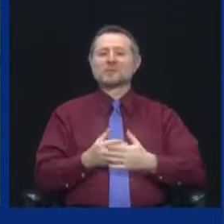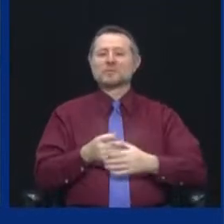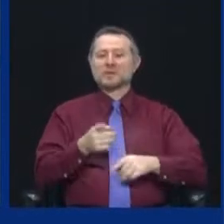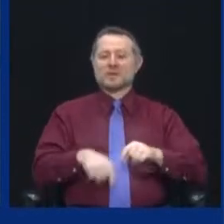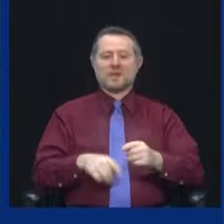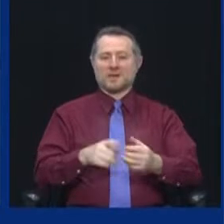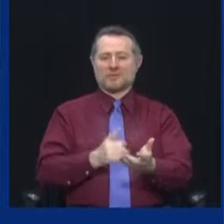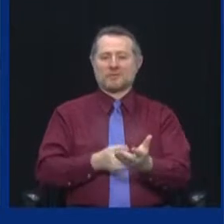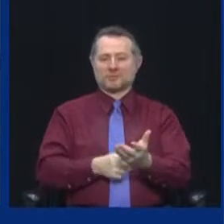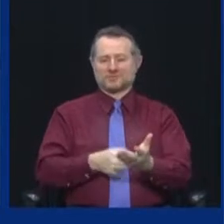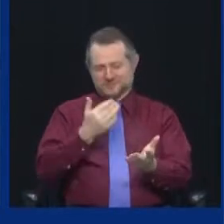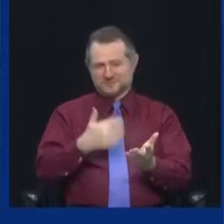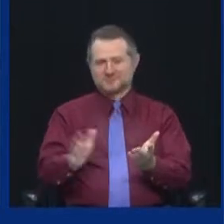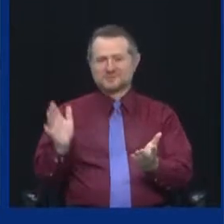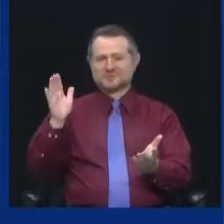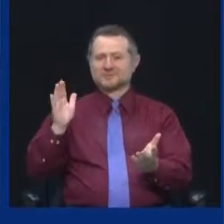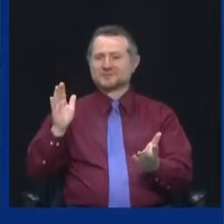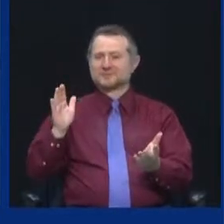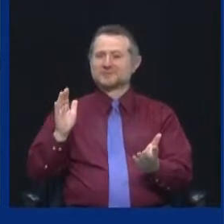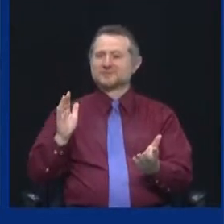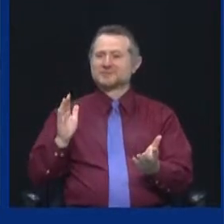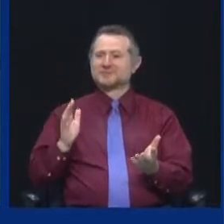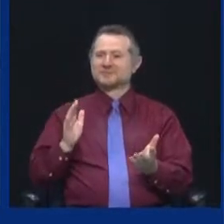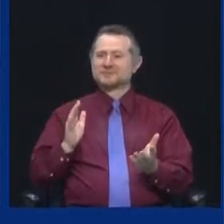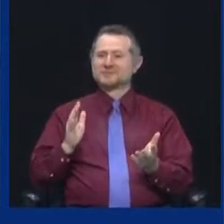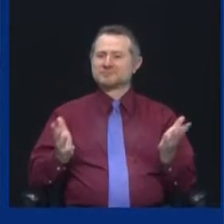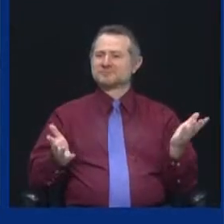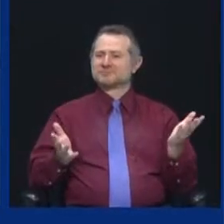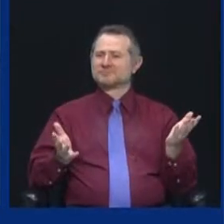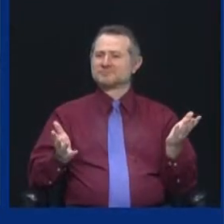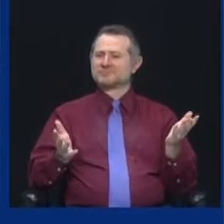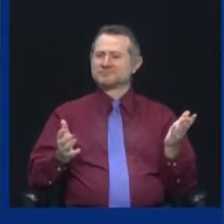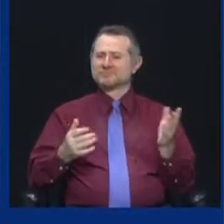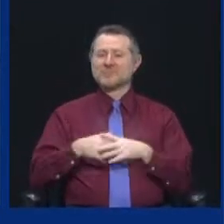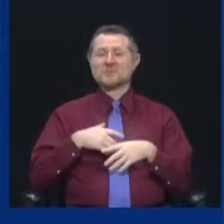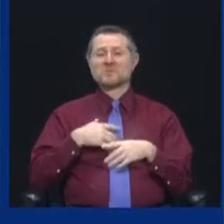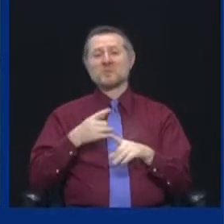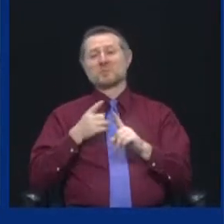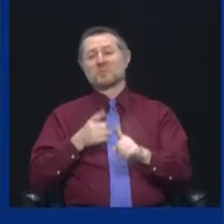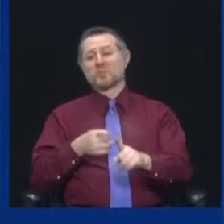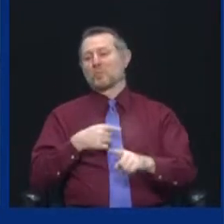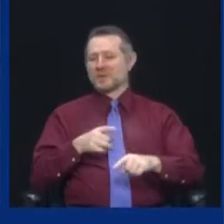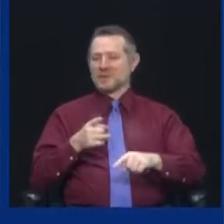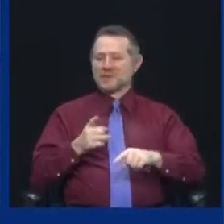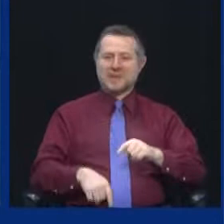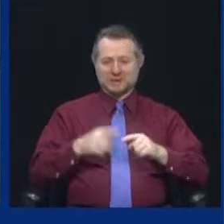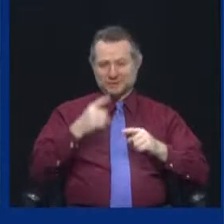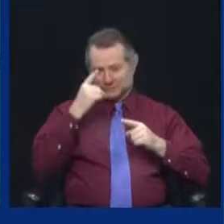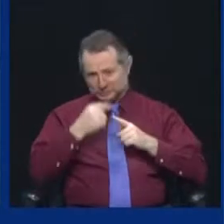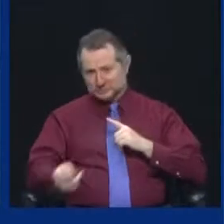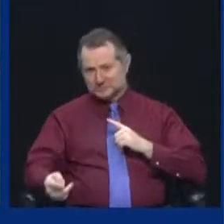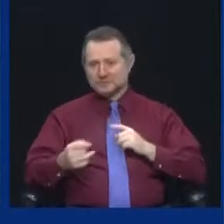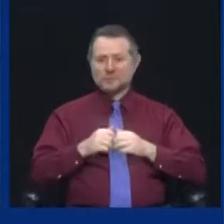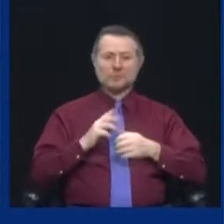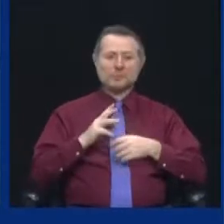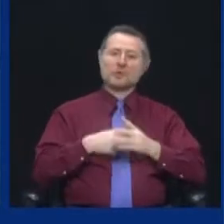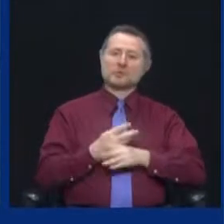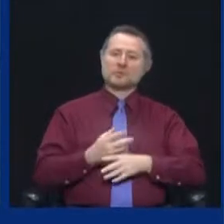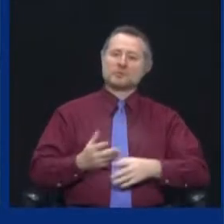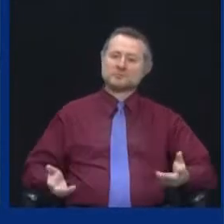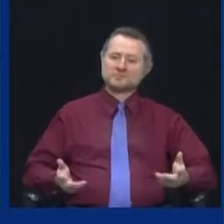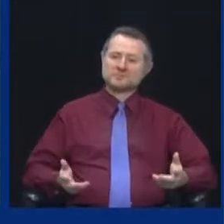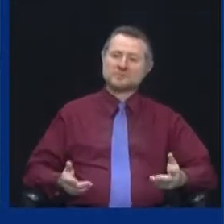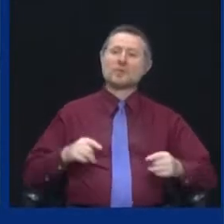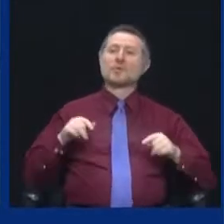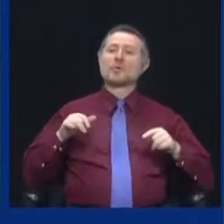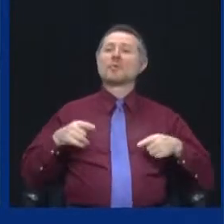The inarguable fact across the world is that as